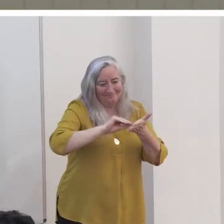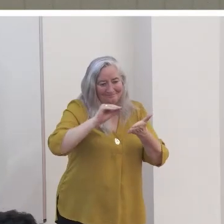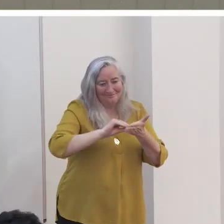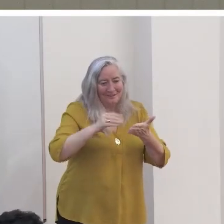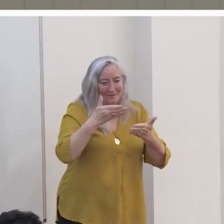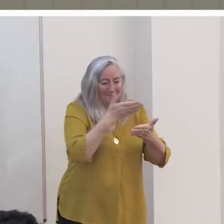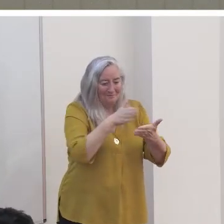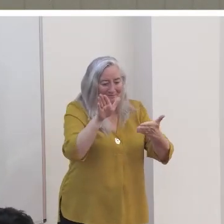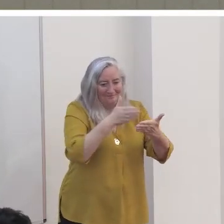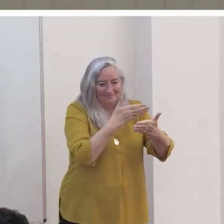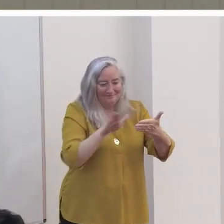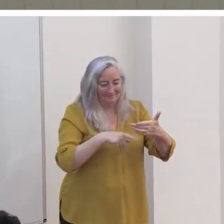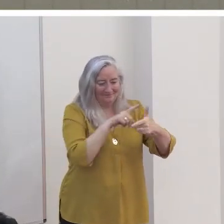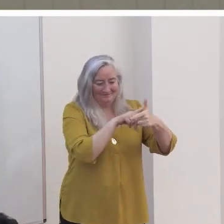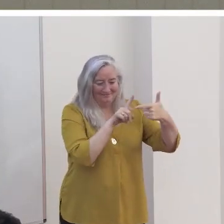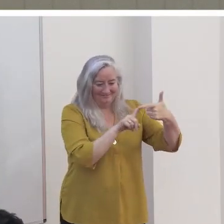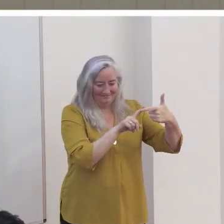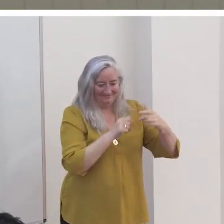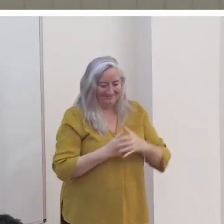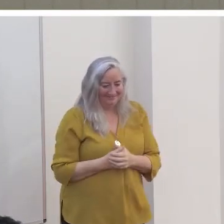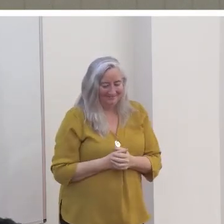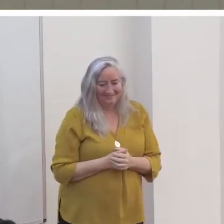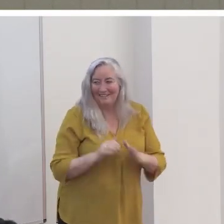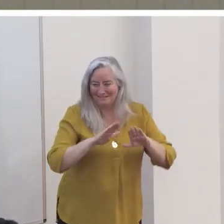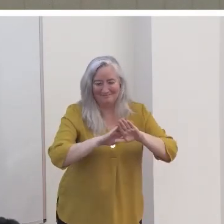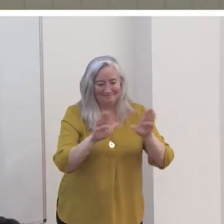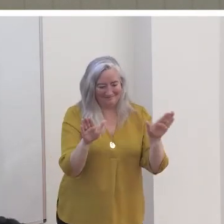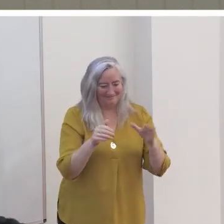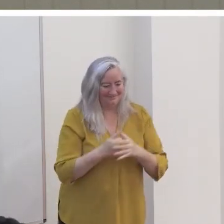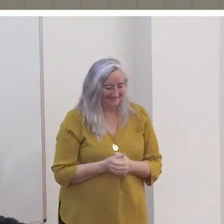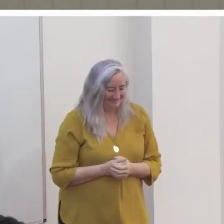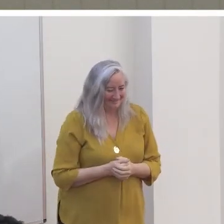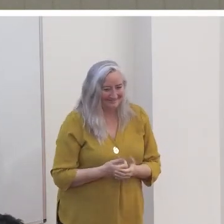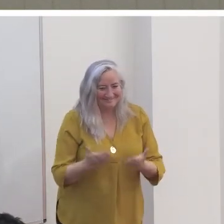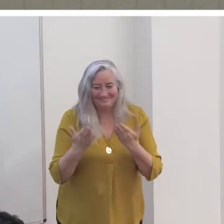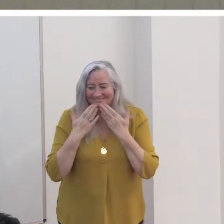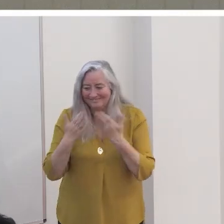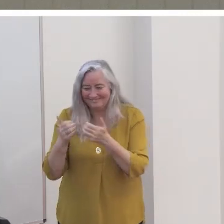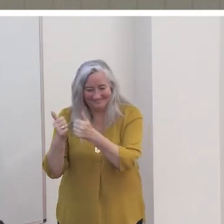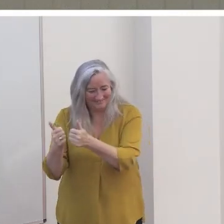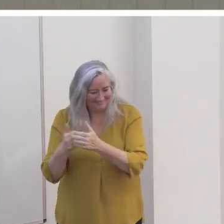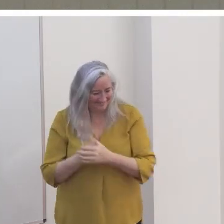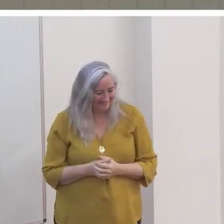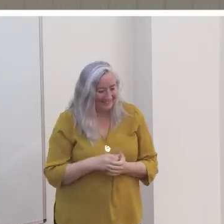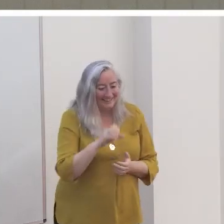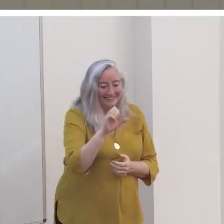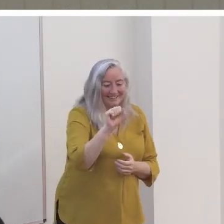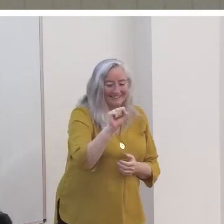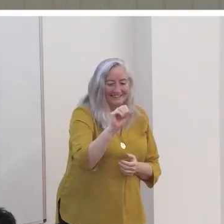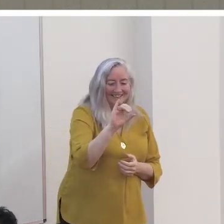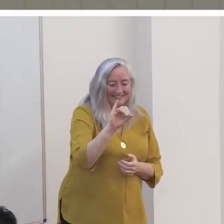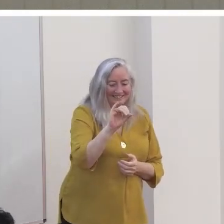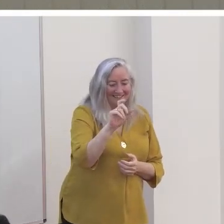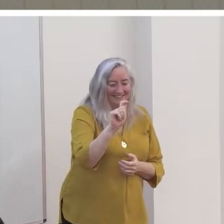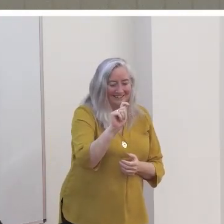So, Sita is going to be providing the entertainment at the barbecue later in the week. That's great.